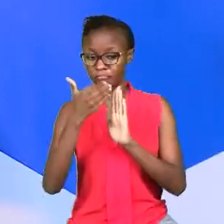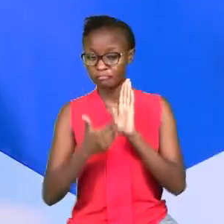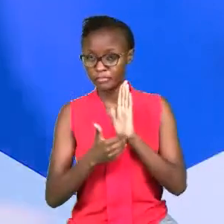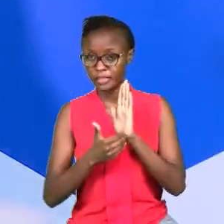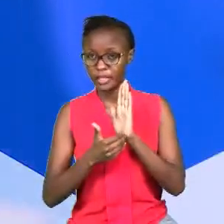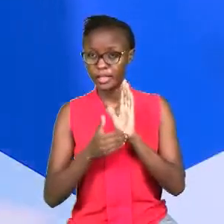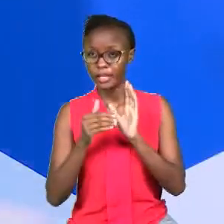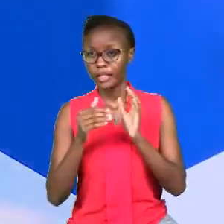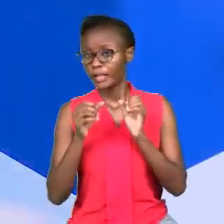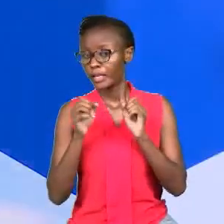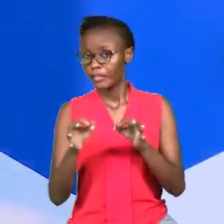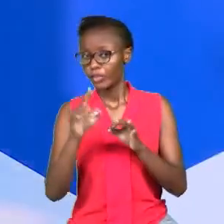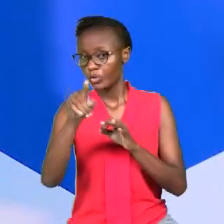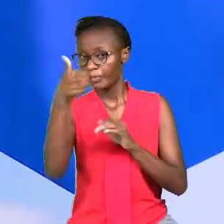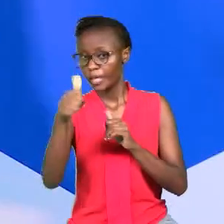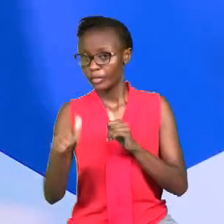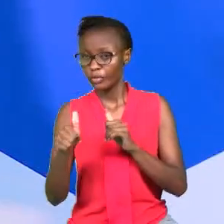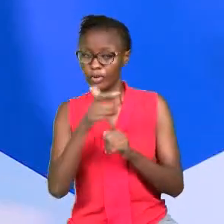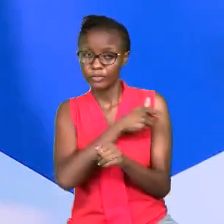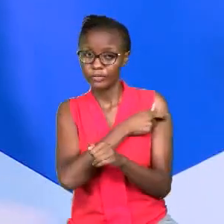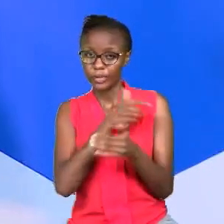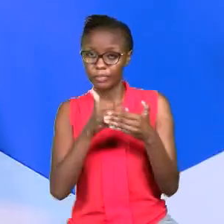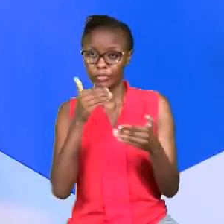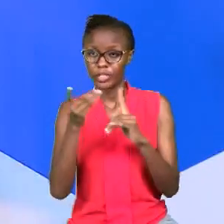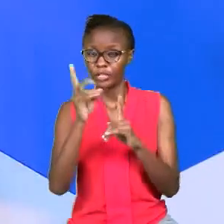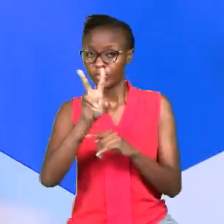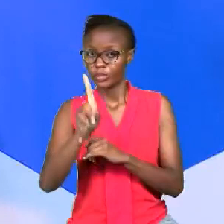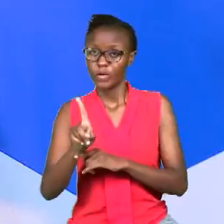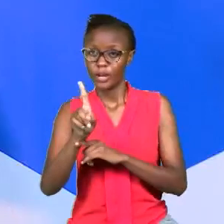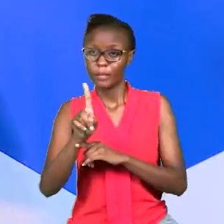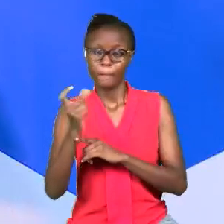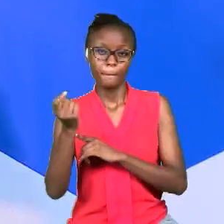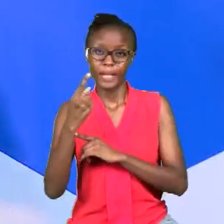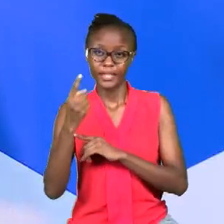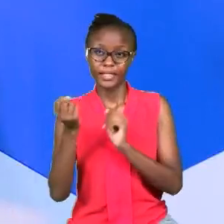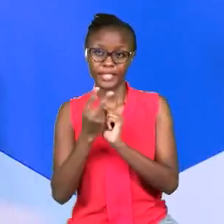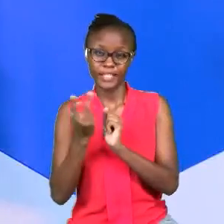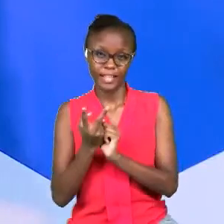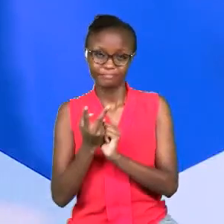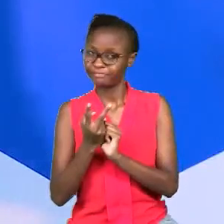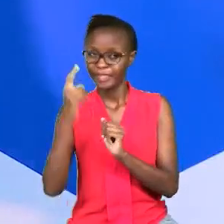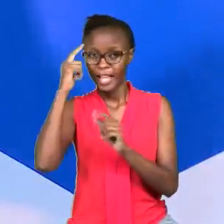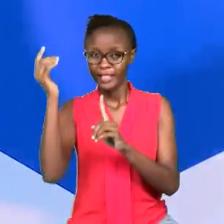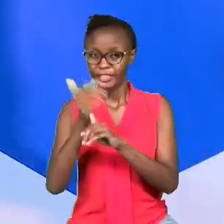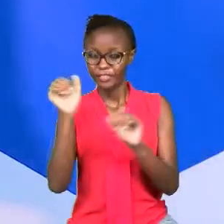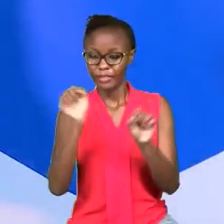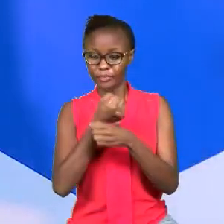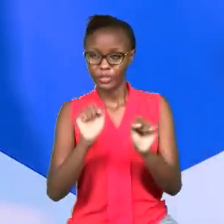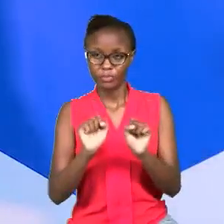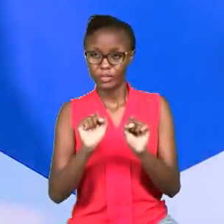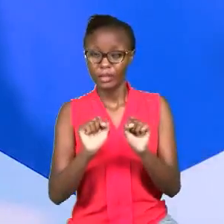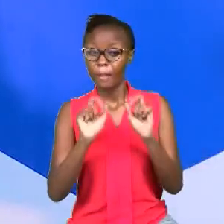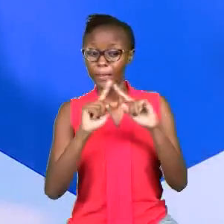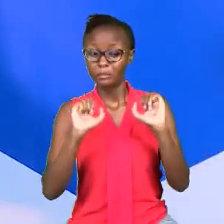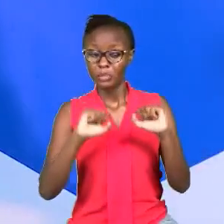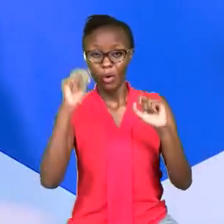who is not vaccinated by 21st not to get services, that is not attainable. It should only be attainable if all the Kenyans,